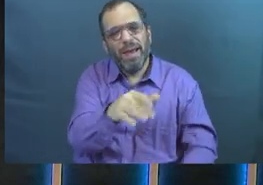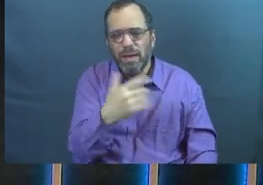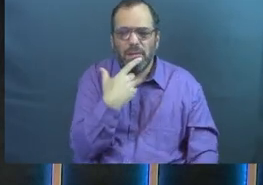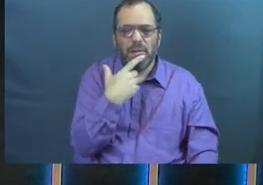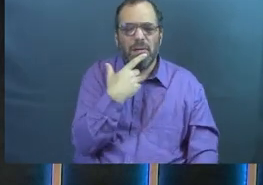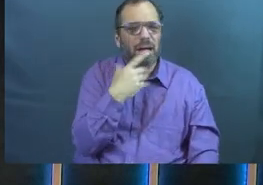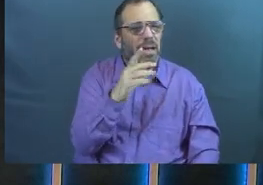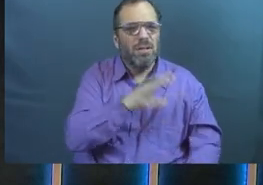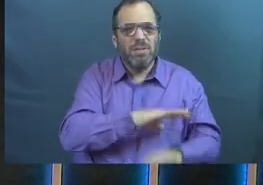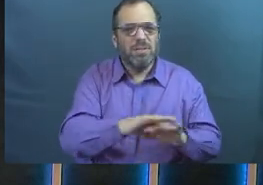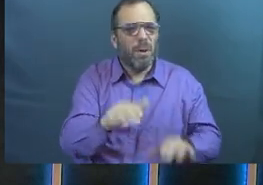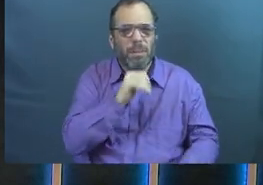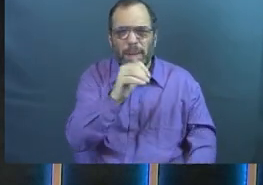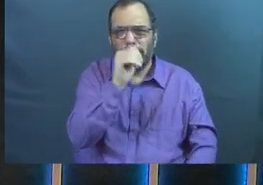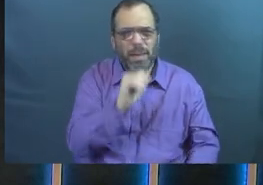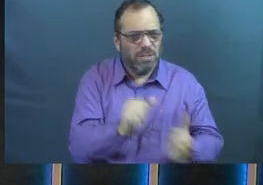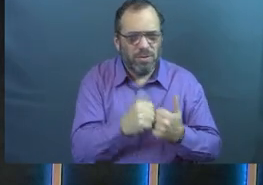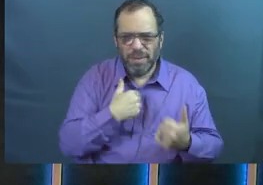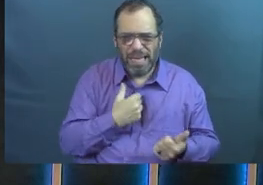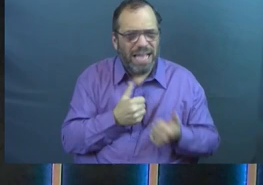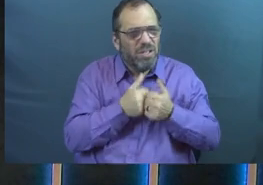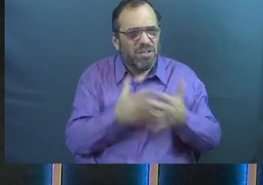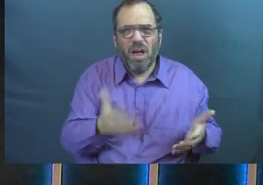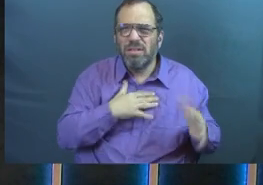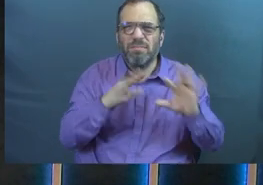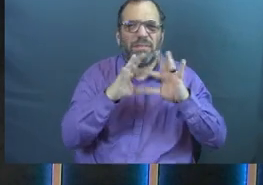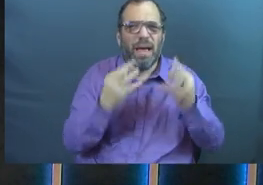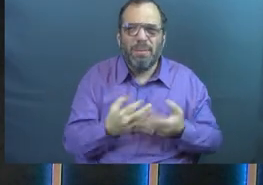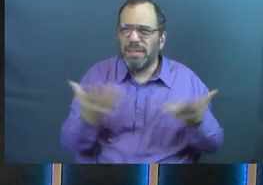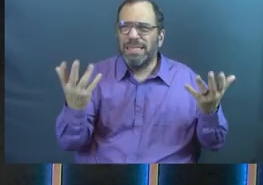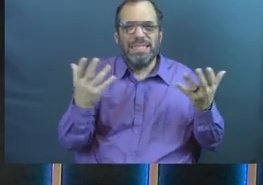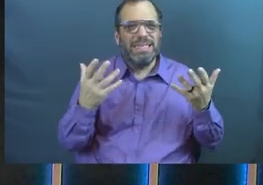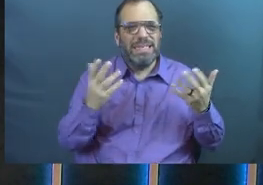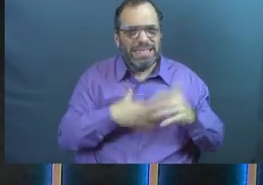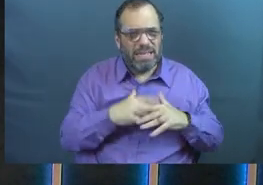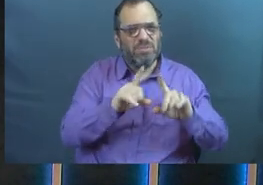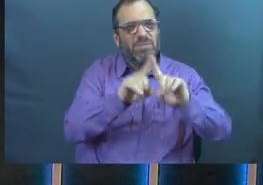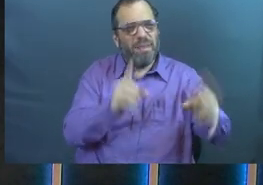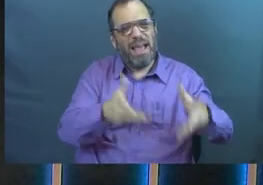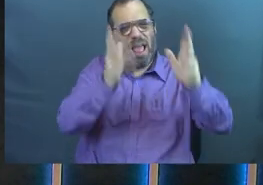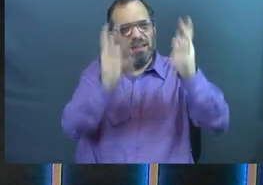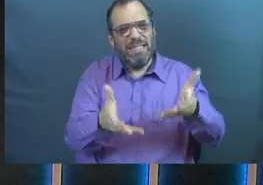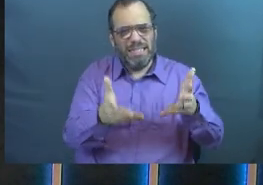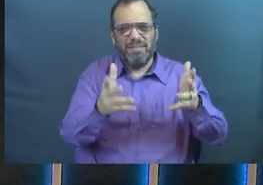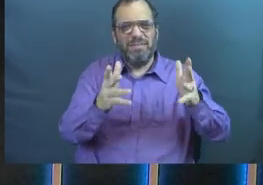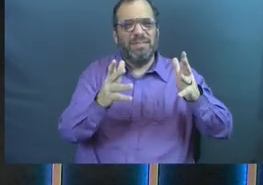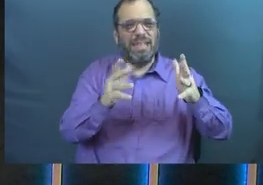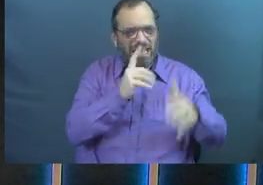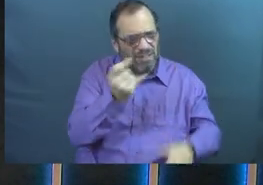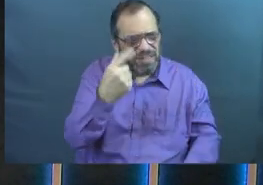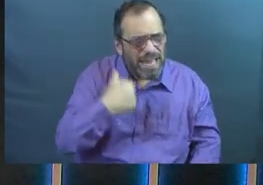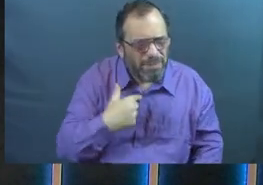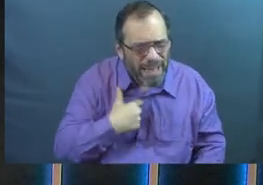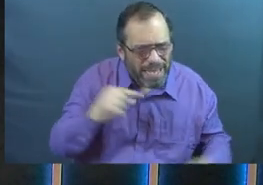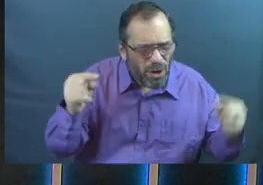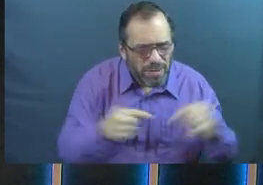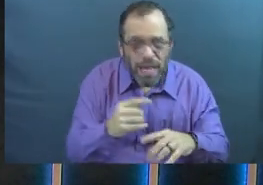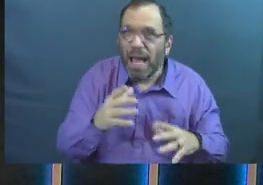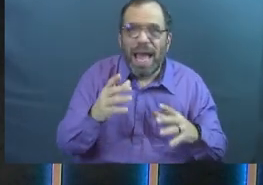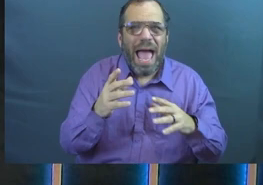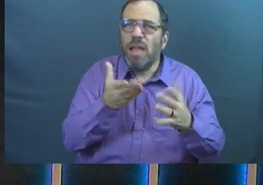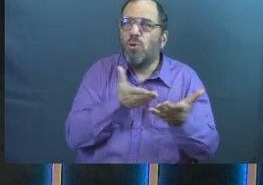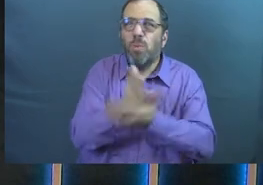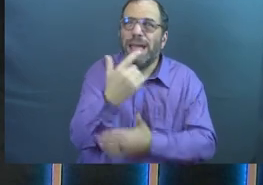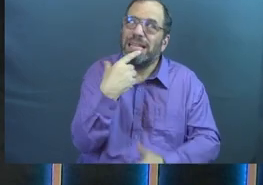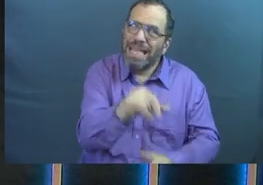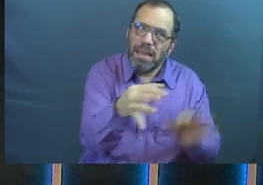know, don't be impatient with me. I just lost somebody I love. Can't you back off and just understand? And we all have a